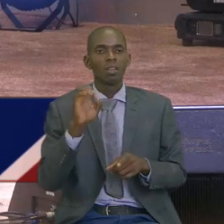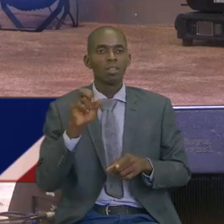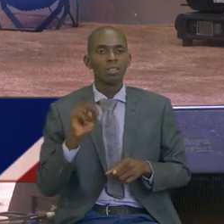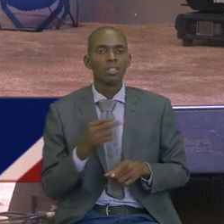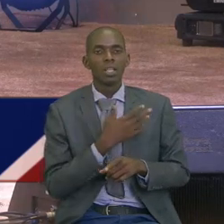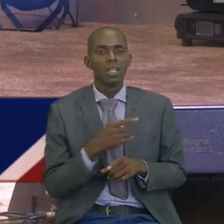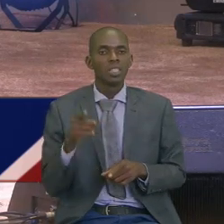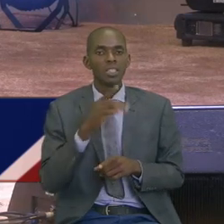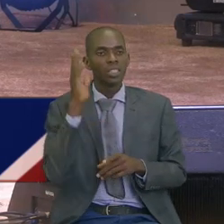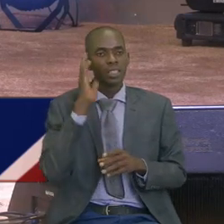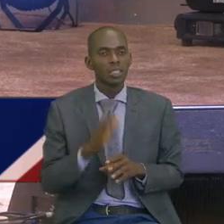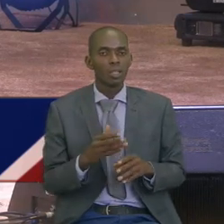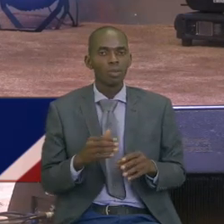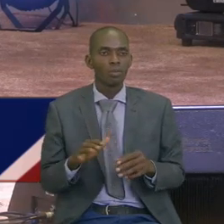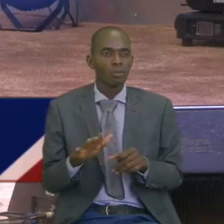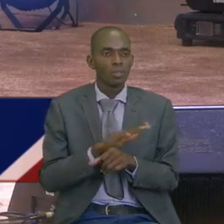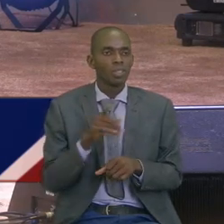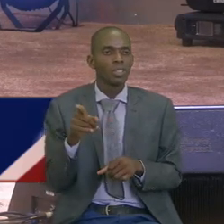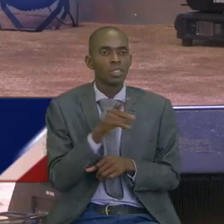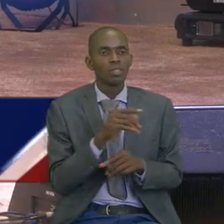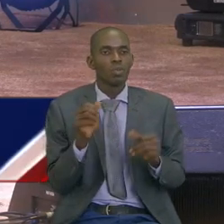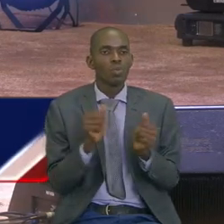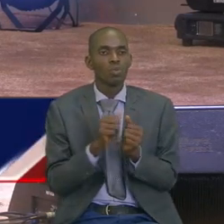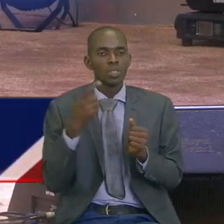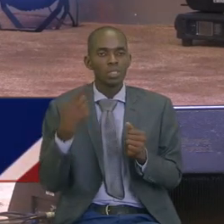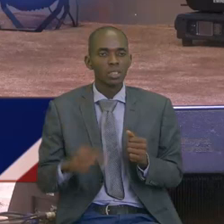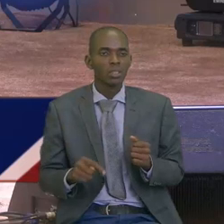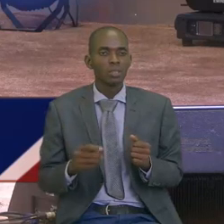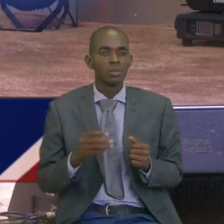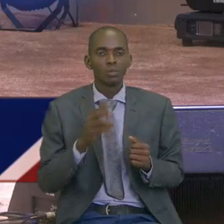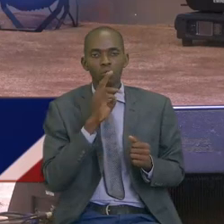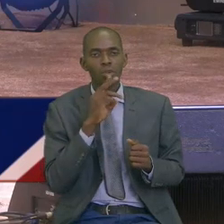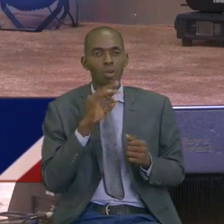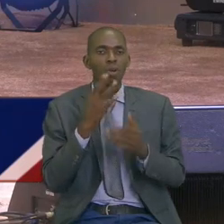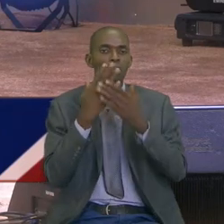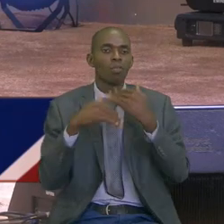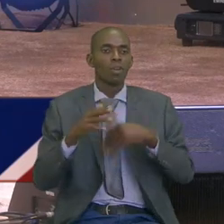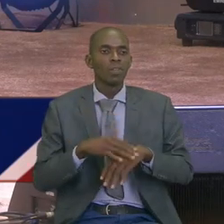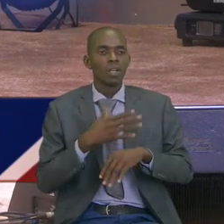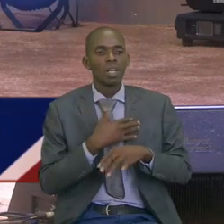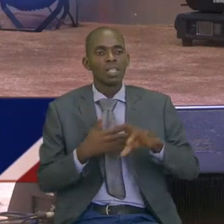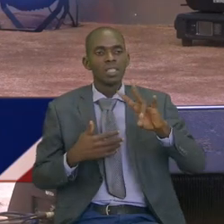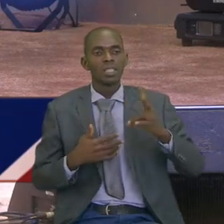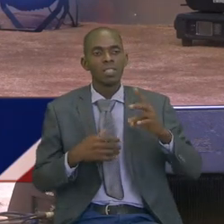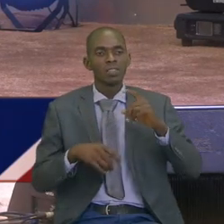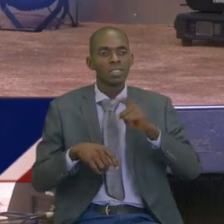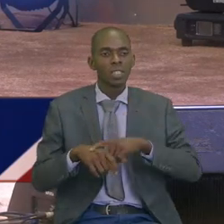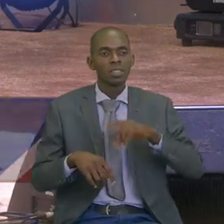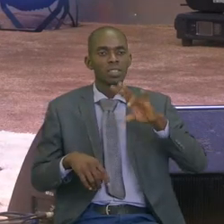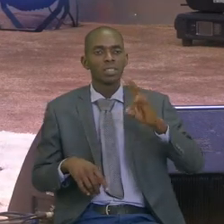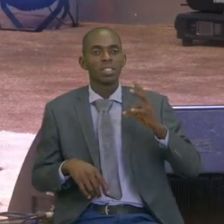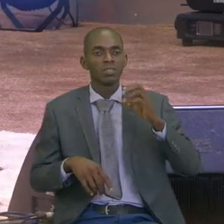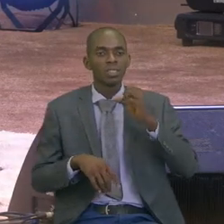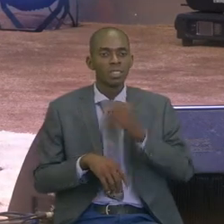shall wet thee with the dew of heaven, and seven times, 7 years,